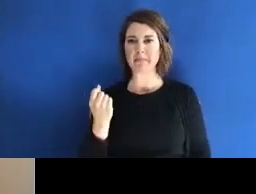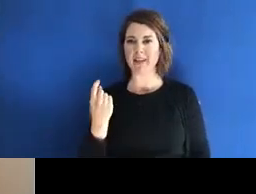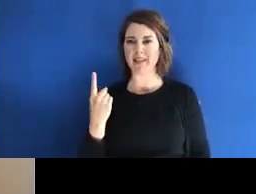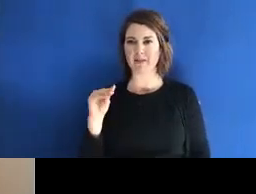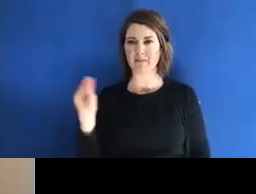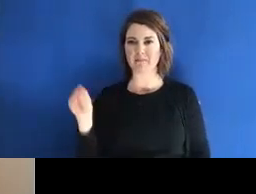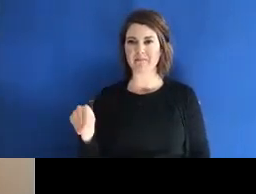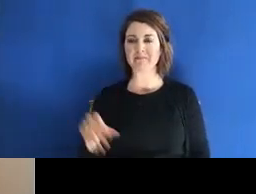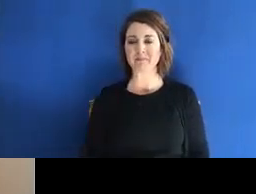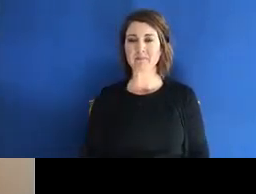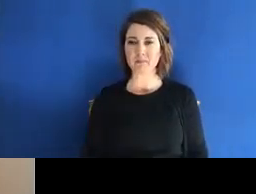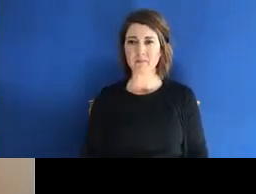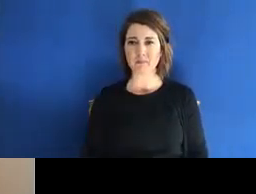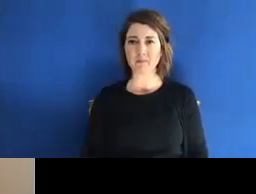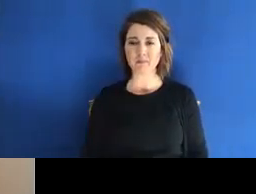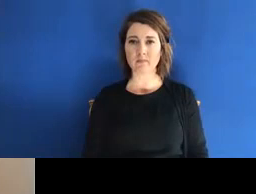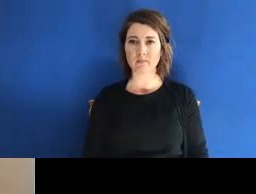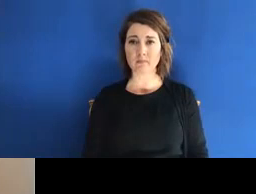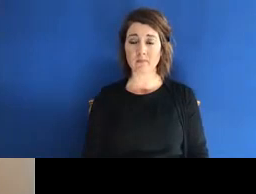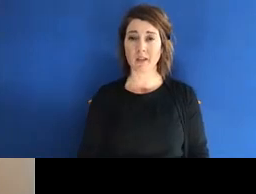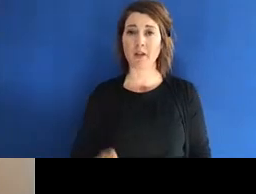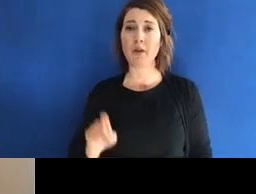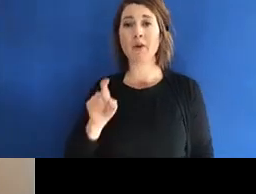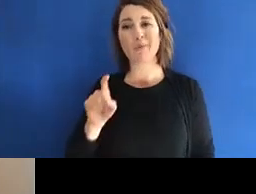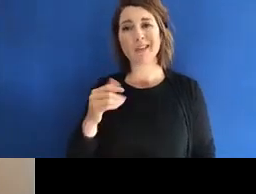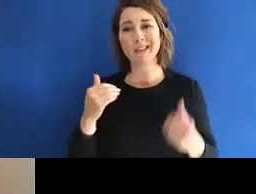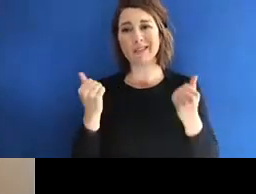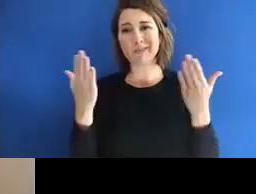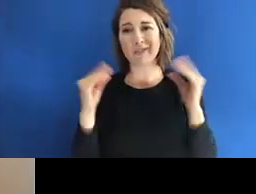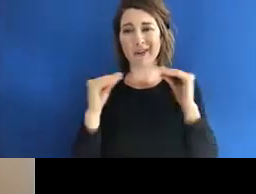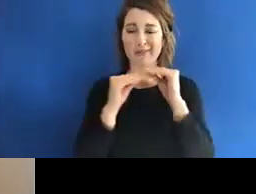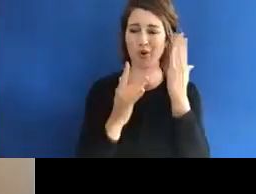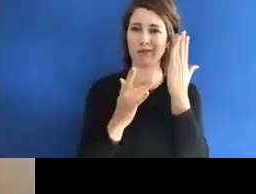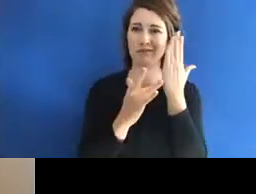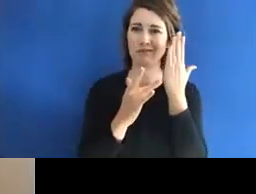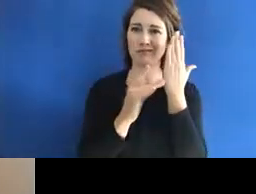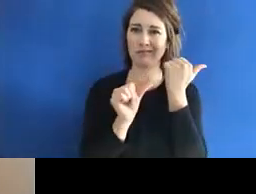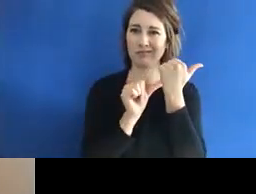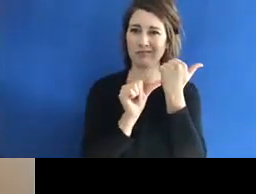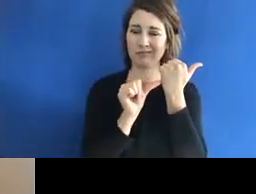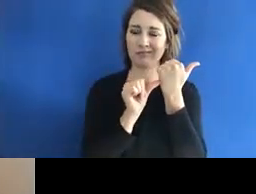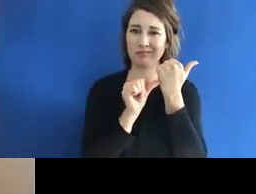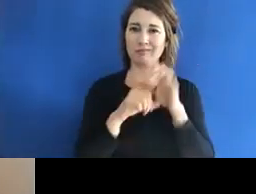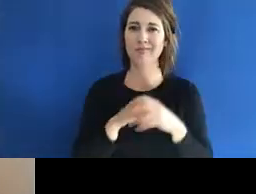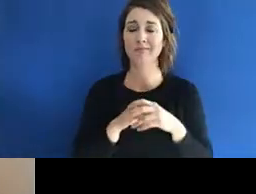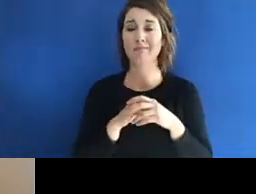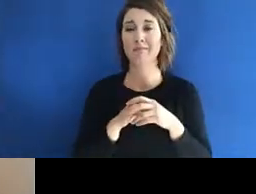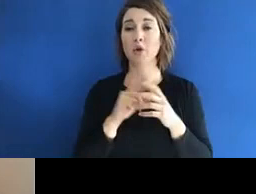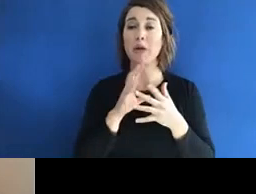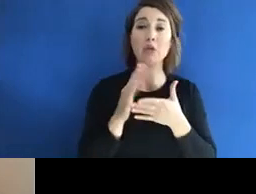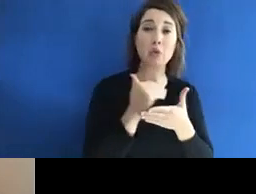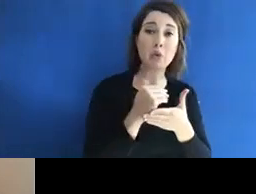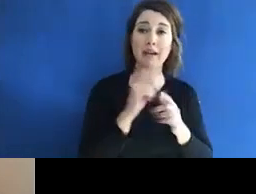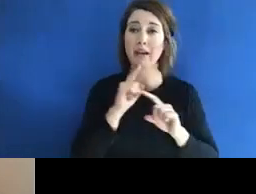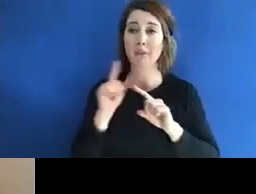We need to provide a lot more technical assistance related to collecting and reporting the credential